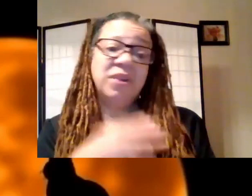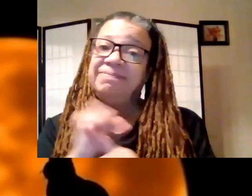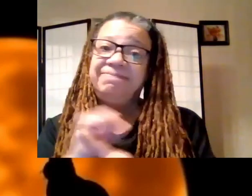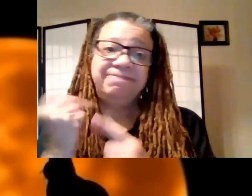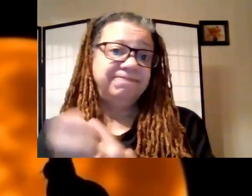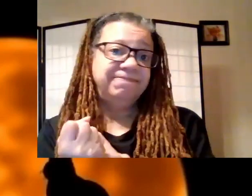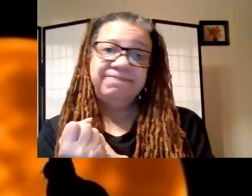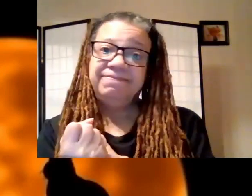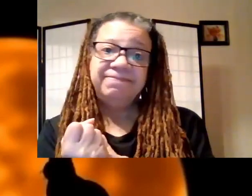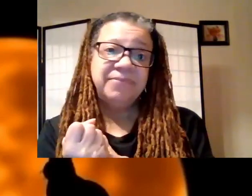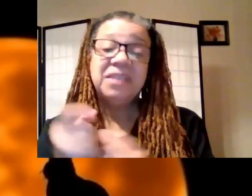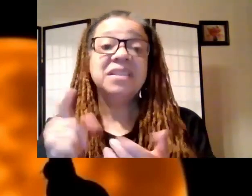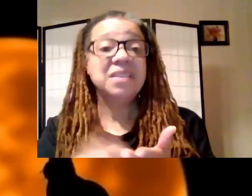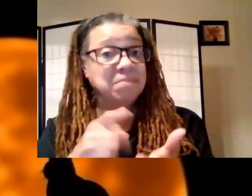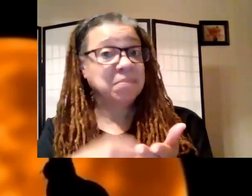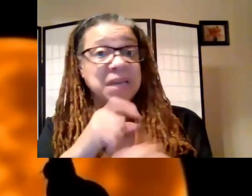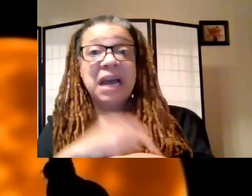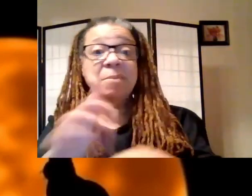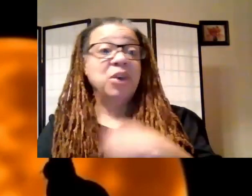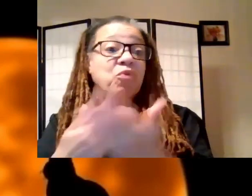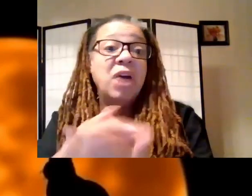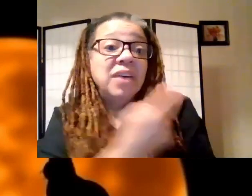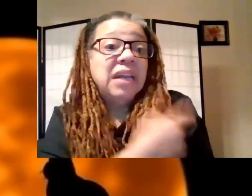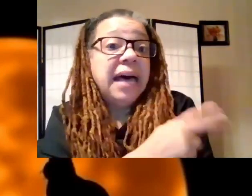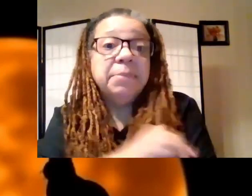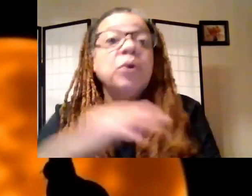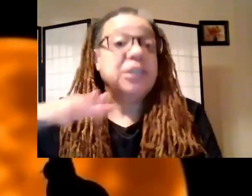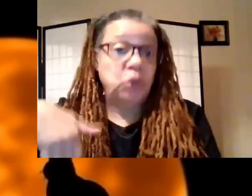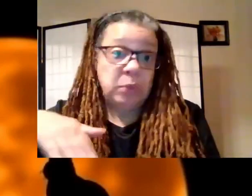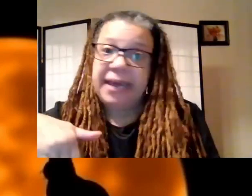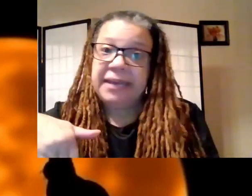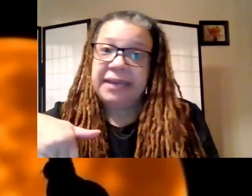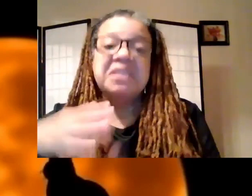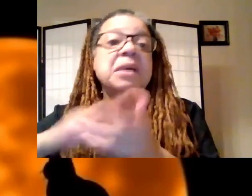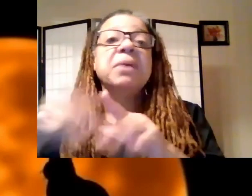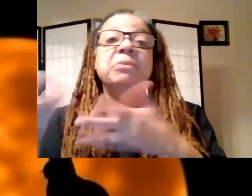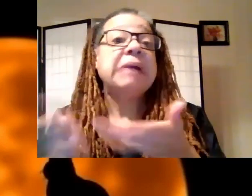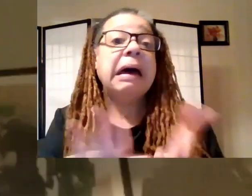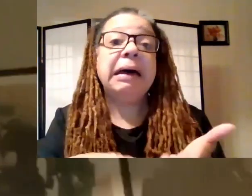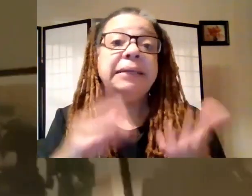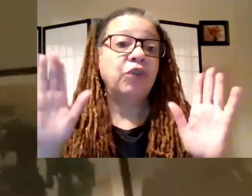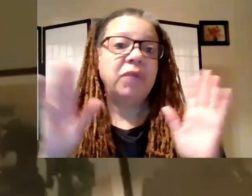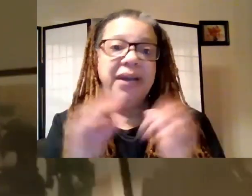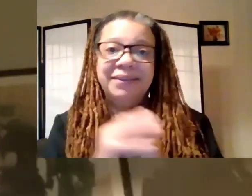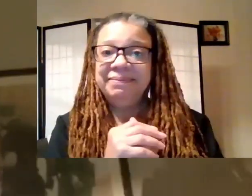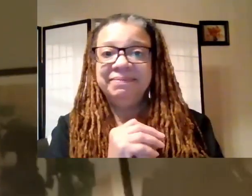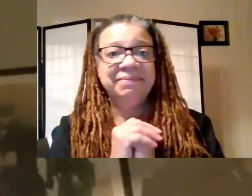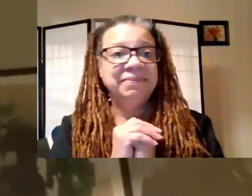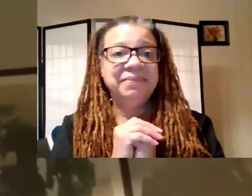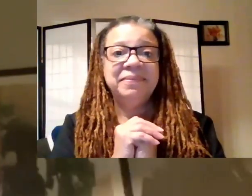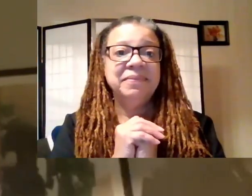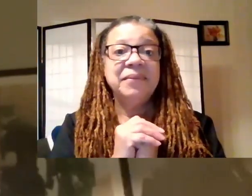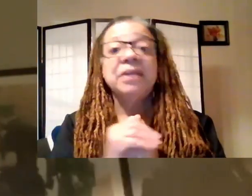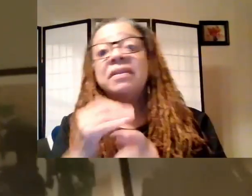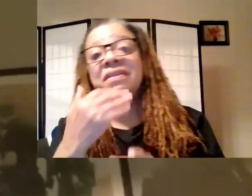And sometimes by the time you get to the hospital, it's a little bit too late for some patients. Yeah. Thank you, Carmen. David, would you add